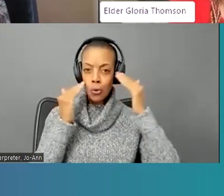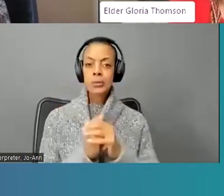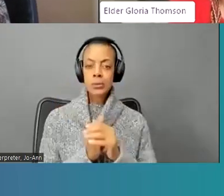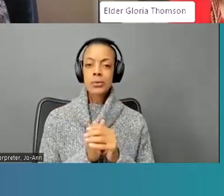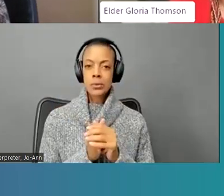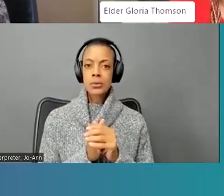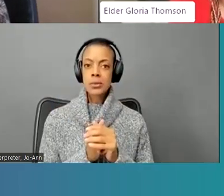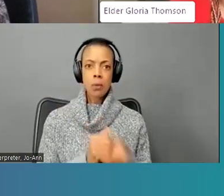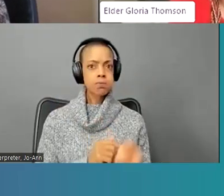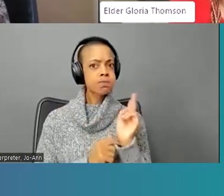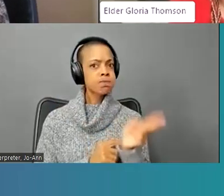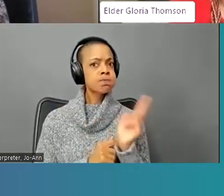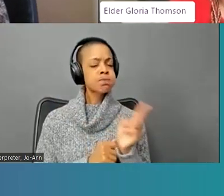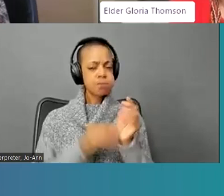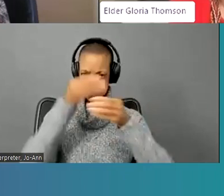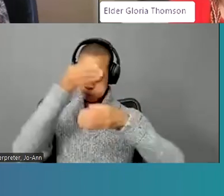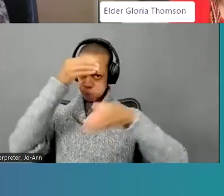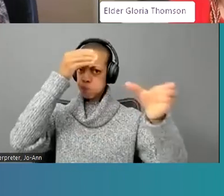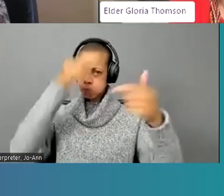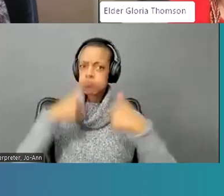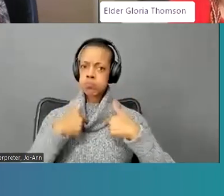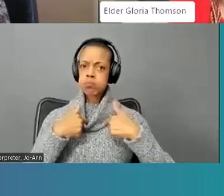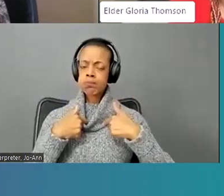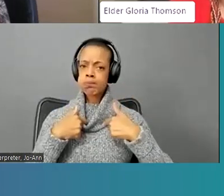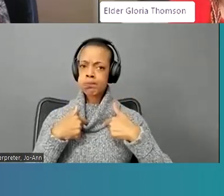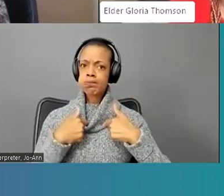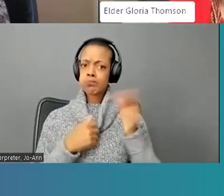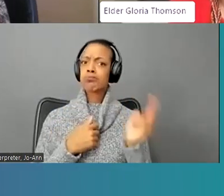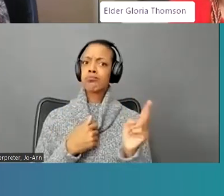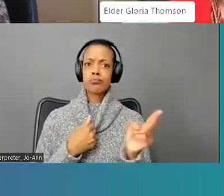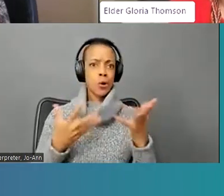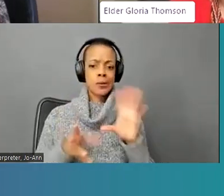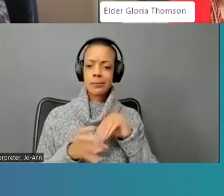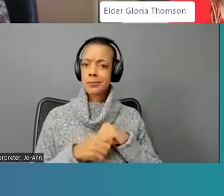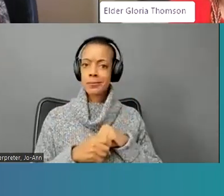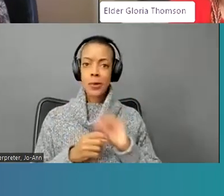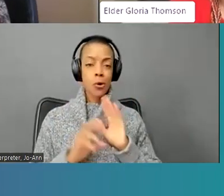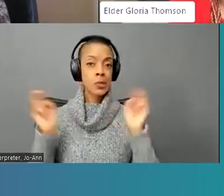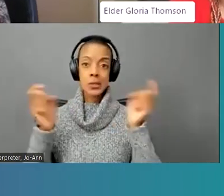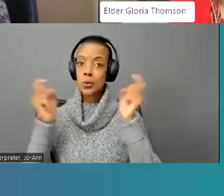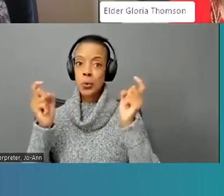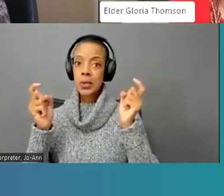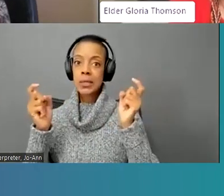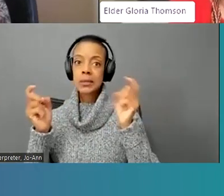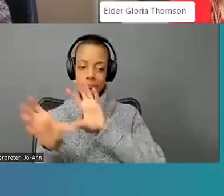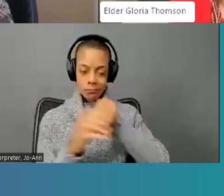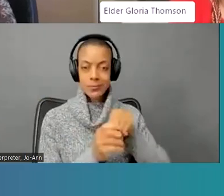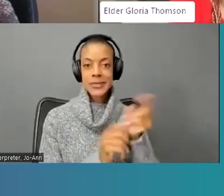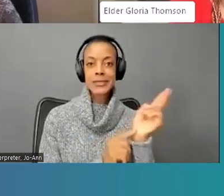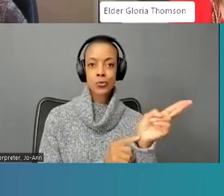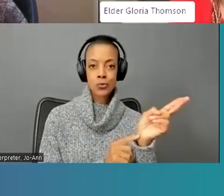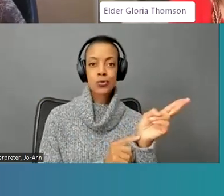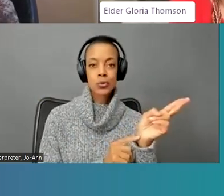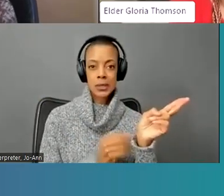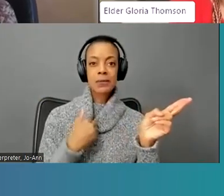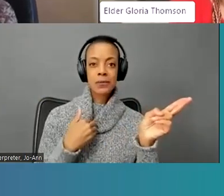lot of history, like what's happened, because it's all included in our ceremonies about the